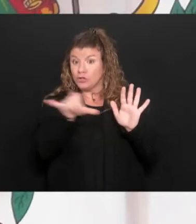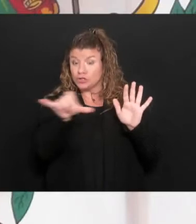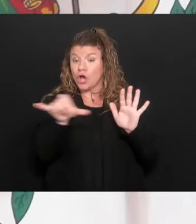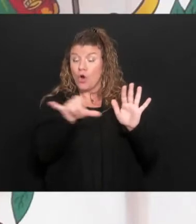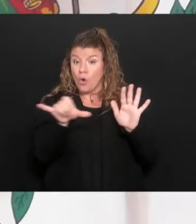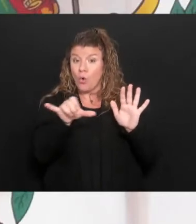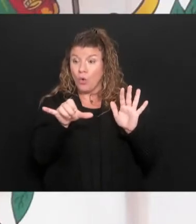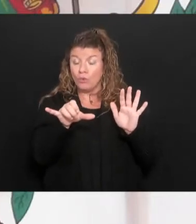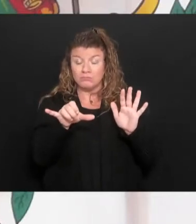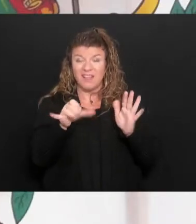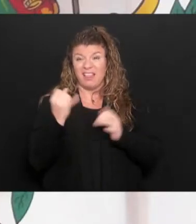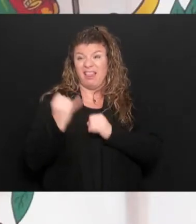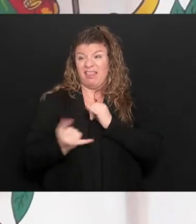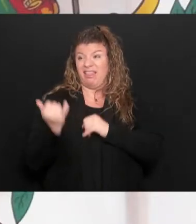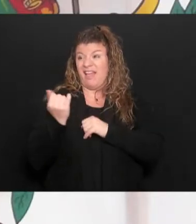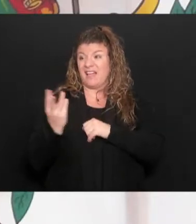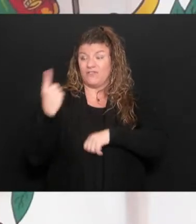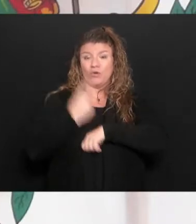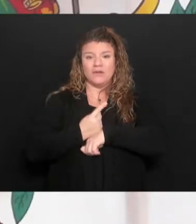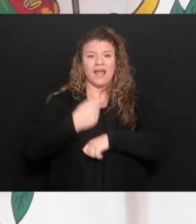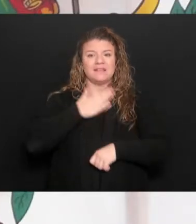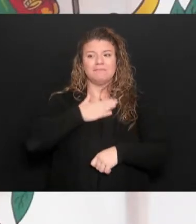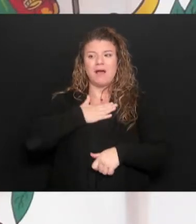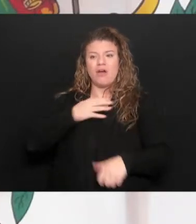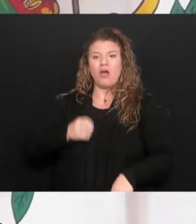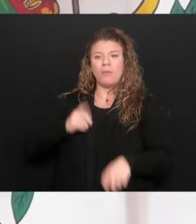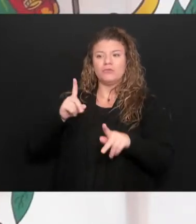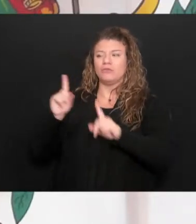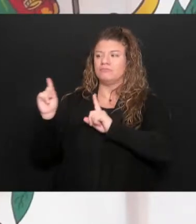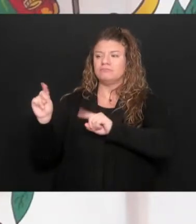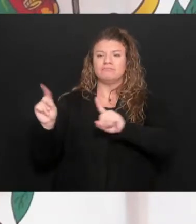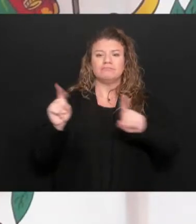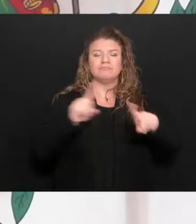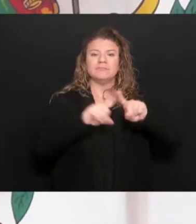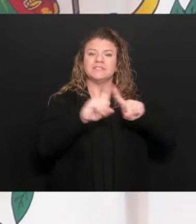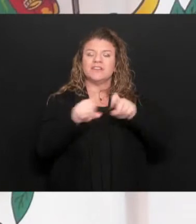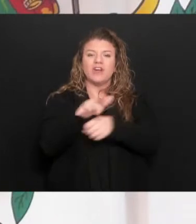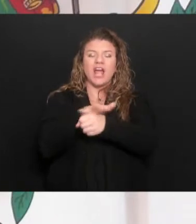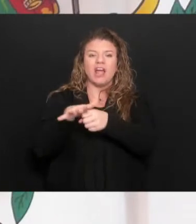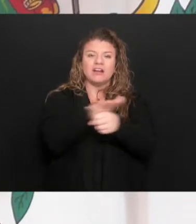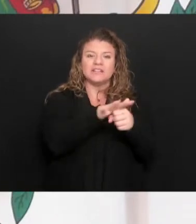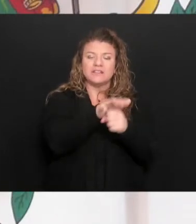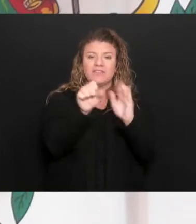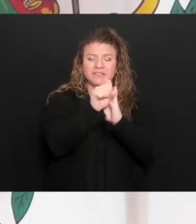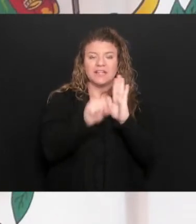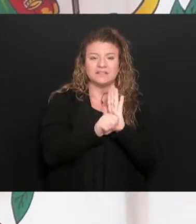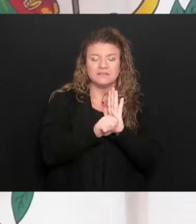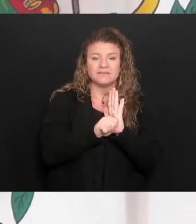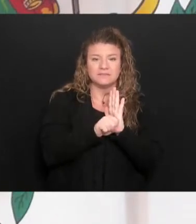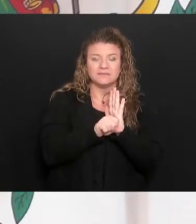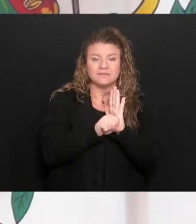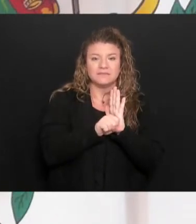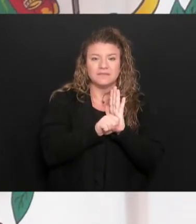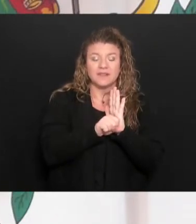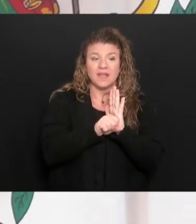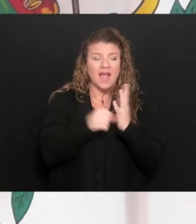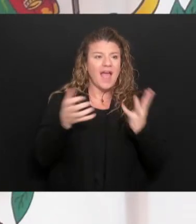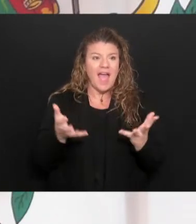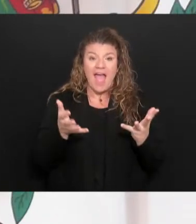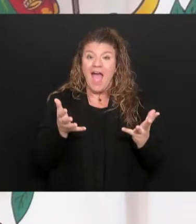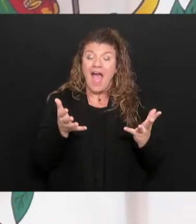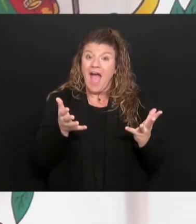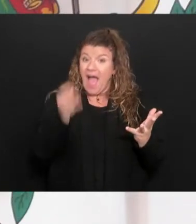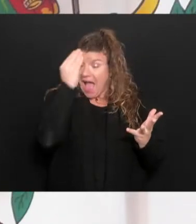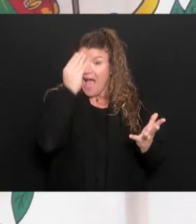you know, last couple of days, you know, I've had the opportunity to be out in different areas of our state and everything. And I can tell